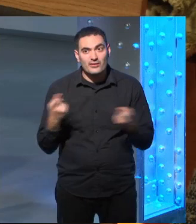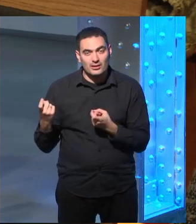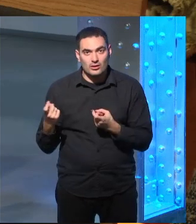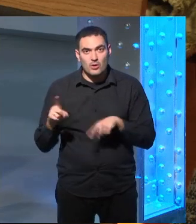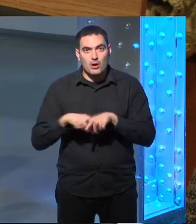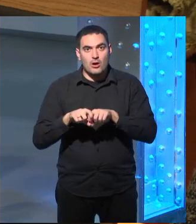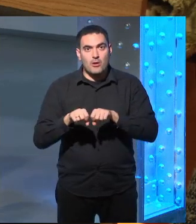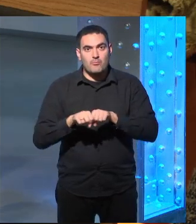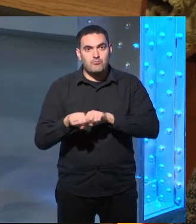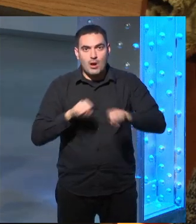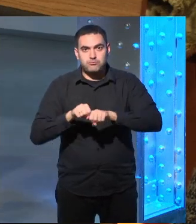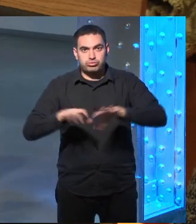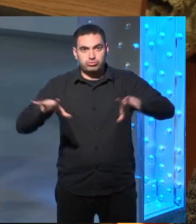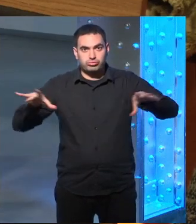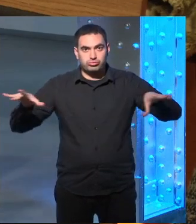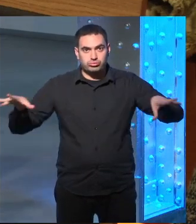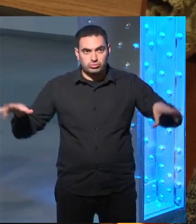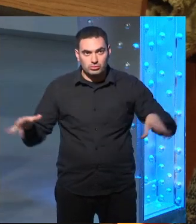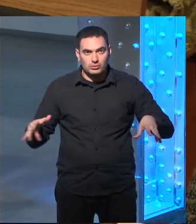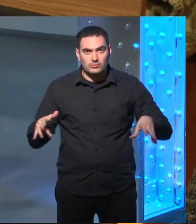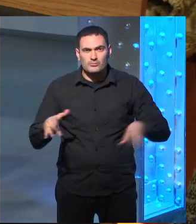needs a big bang.